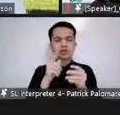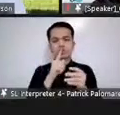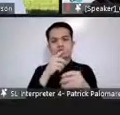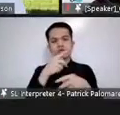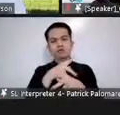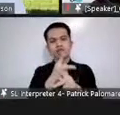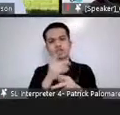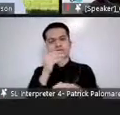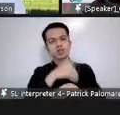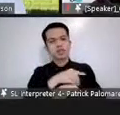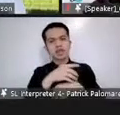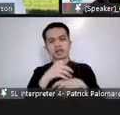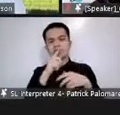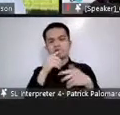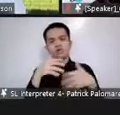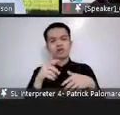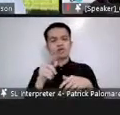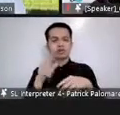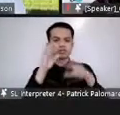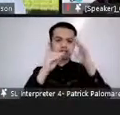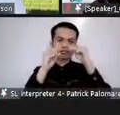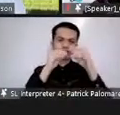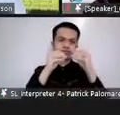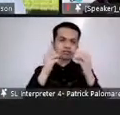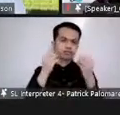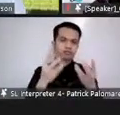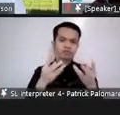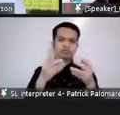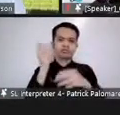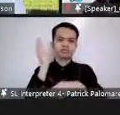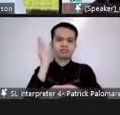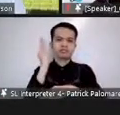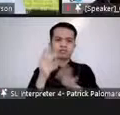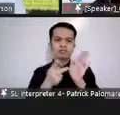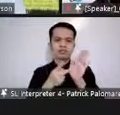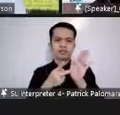day, for the very insightful presentation.